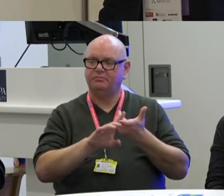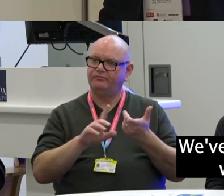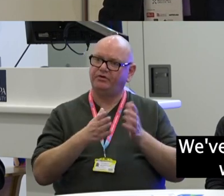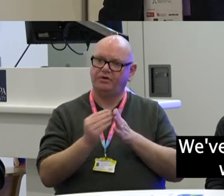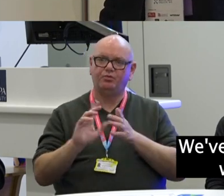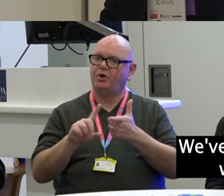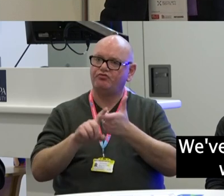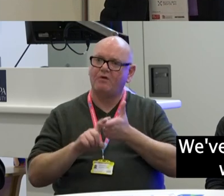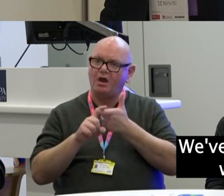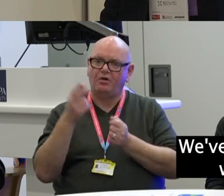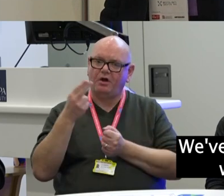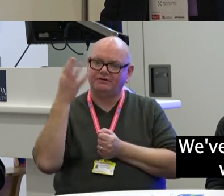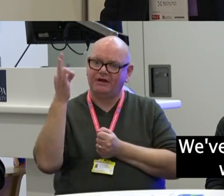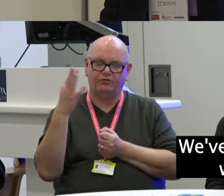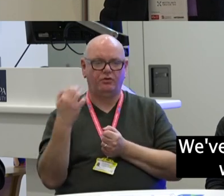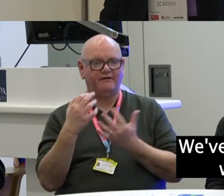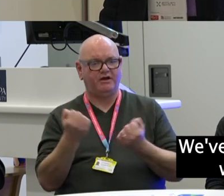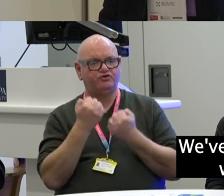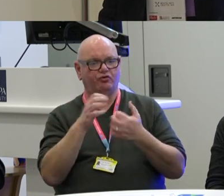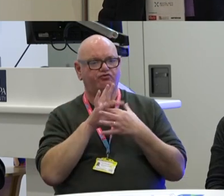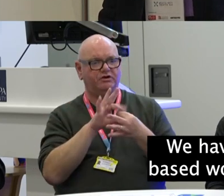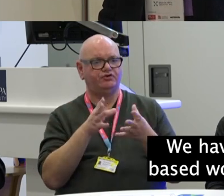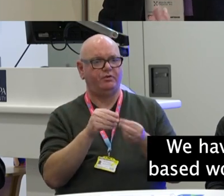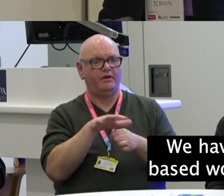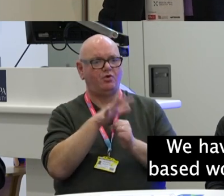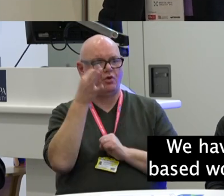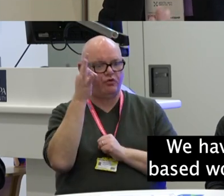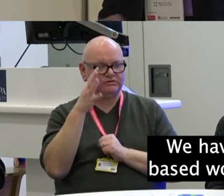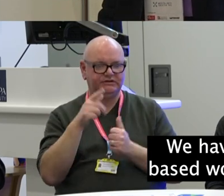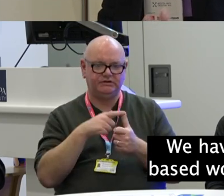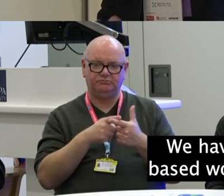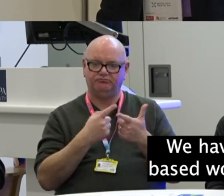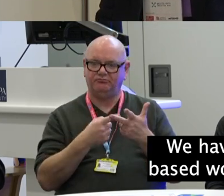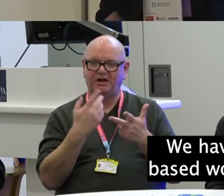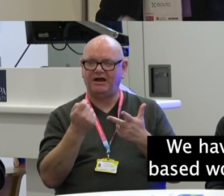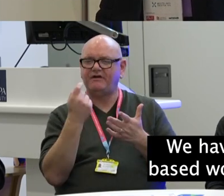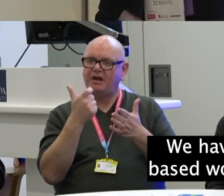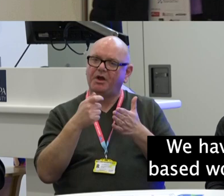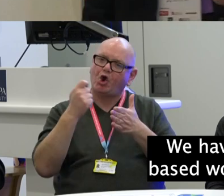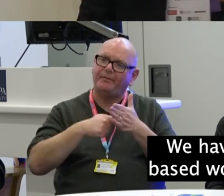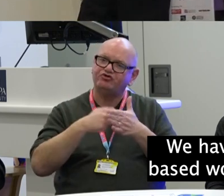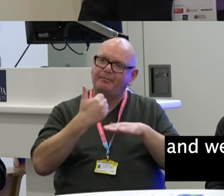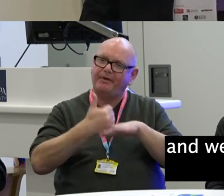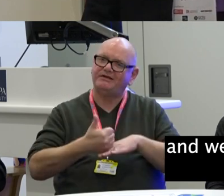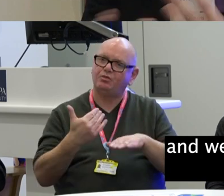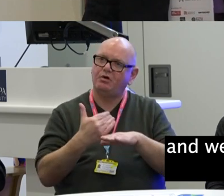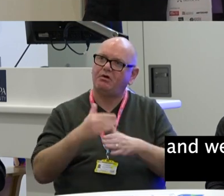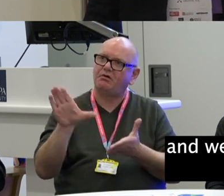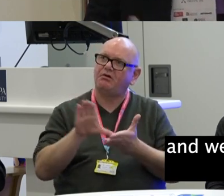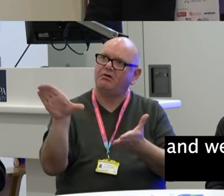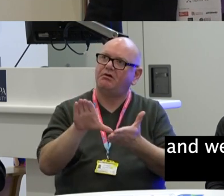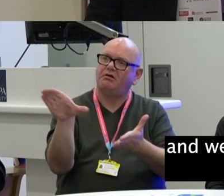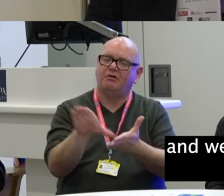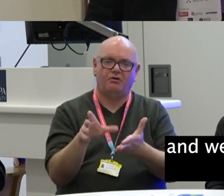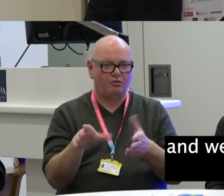example. We've got a strong relationship with the local council. We have a little bit of commission-based work that keeps us ticking over, and we have projects